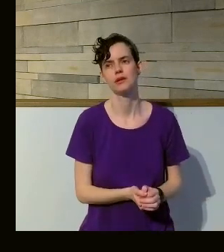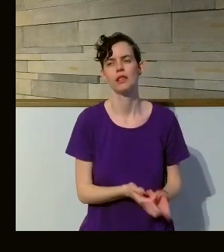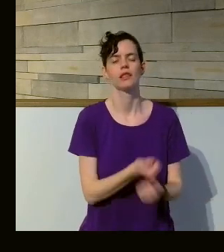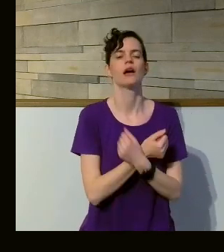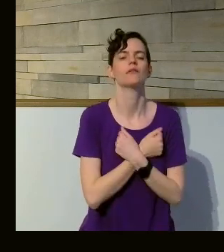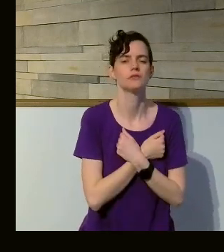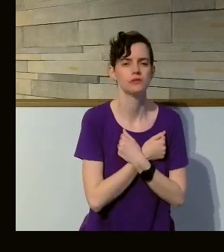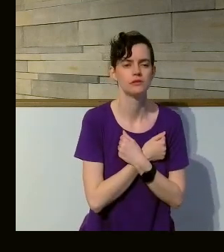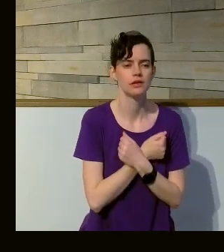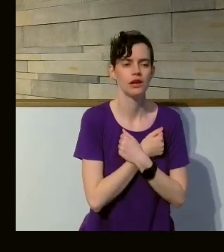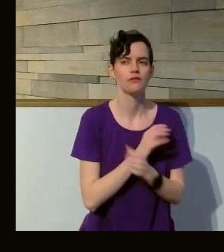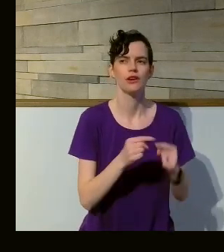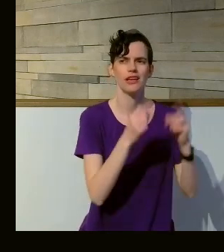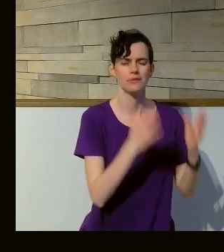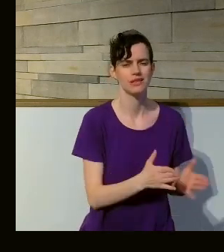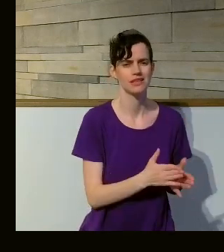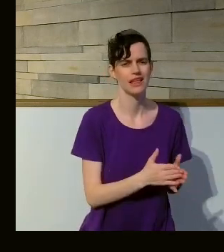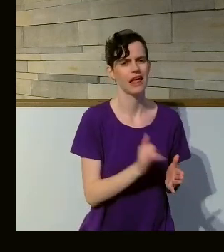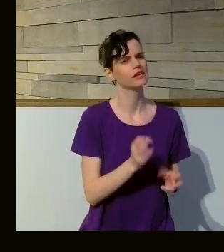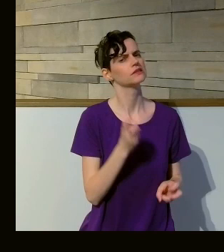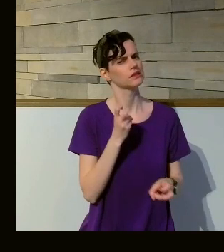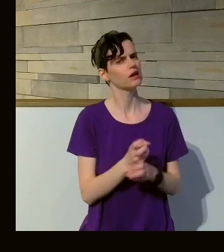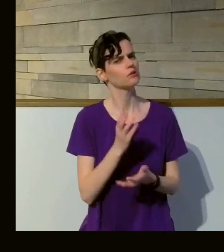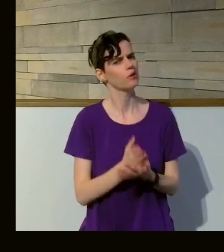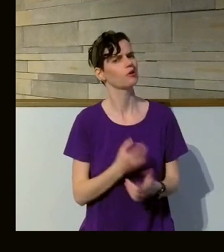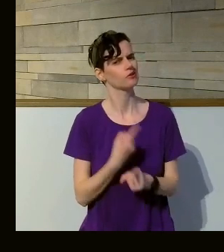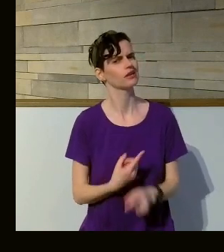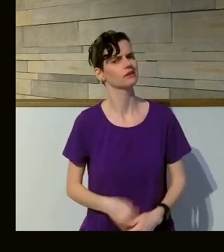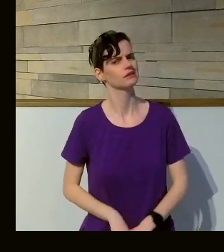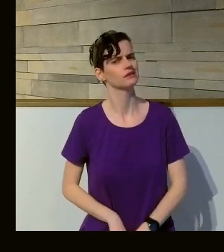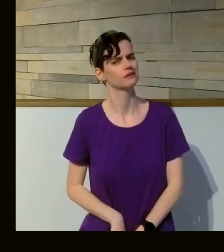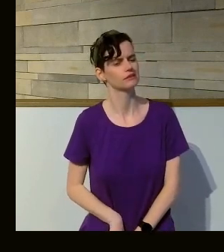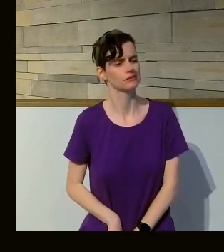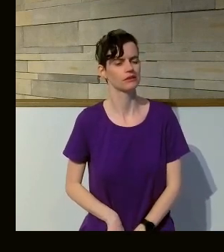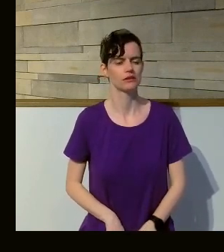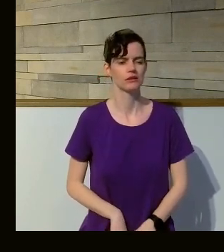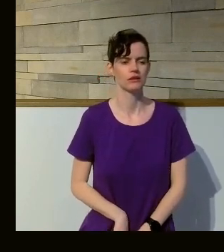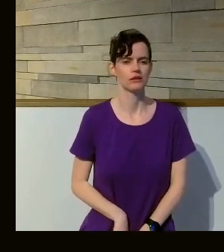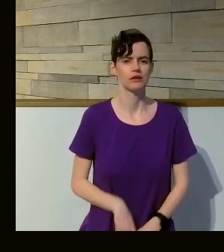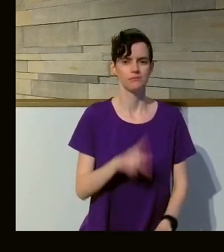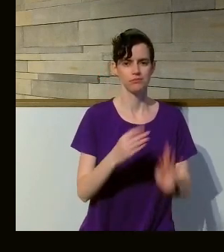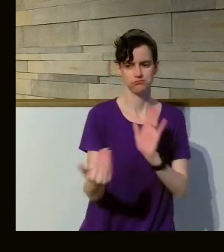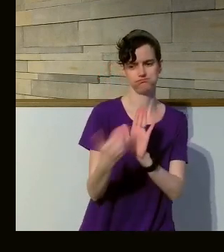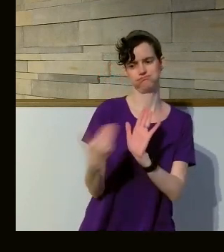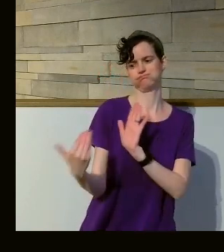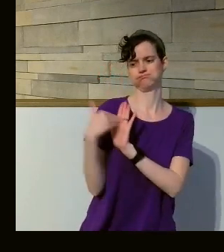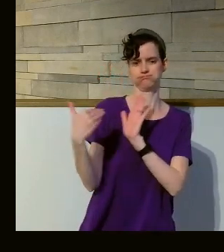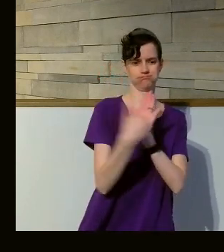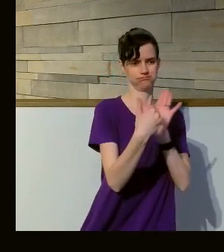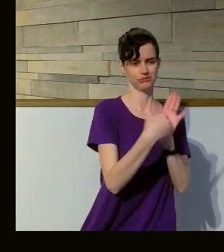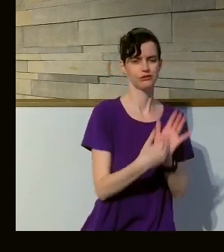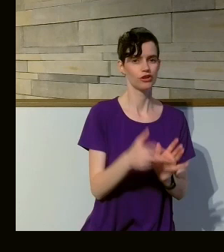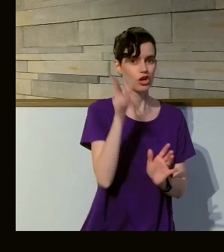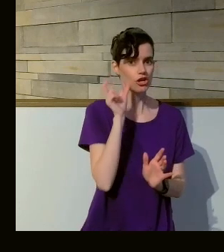Love. Love your enemies. This is the tough part, right, isn't it? Those who are going to come out against you. We've